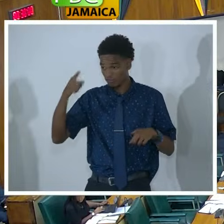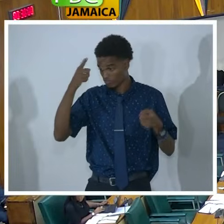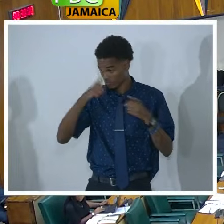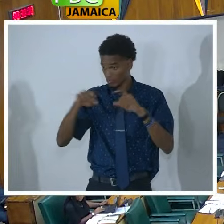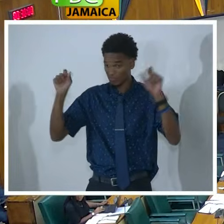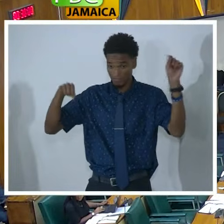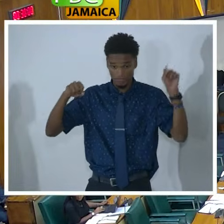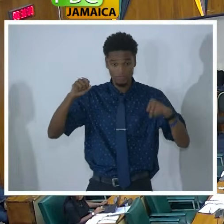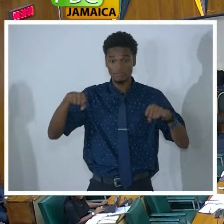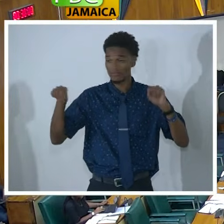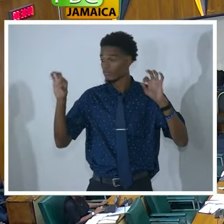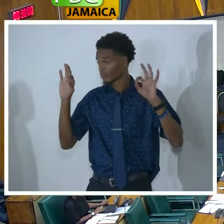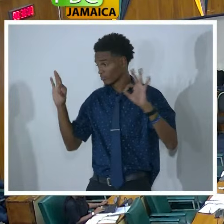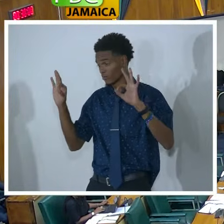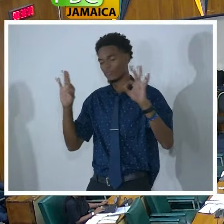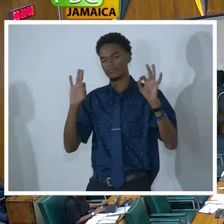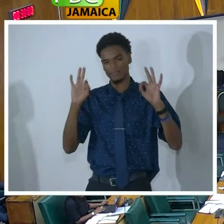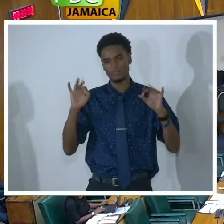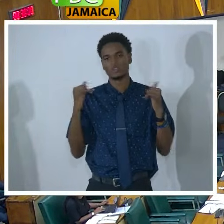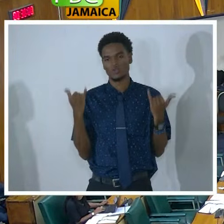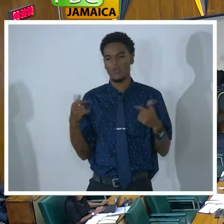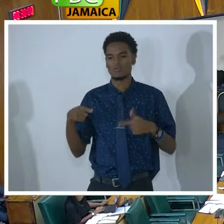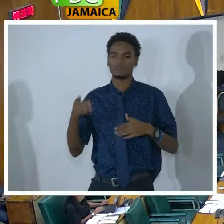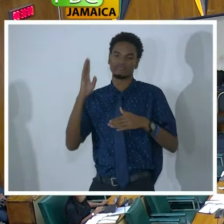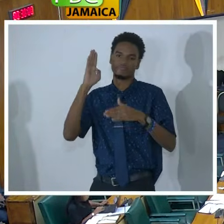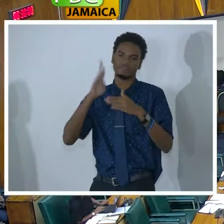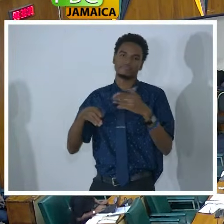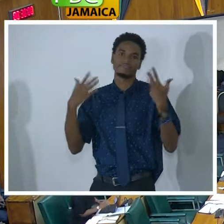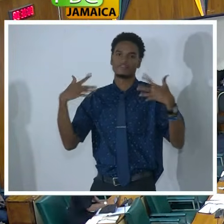Ayes have it. This House now stands adjourned.